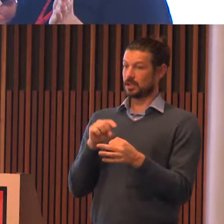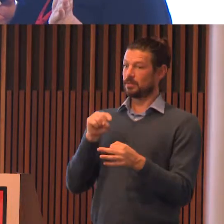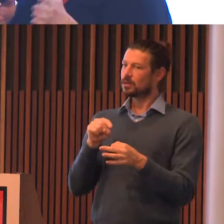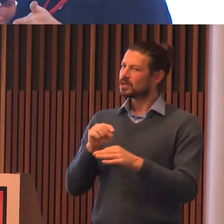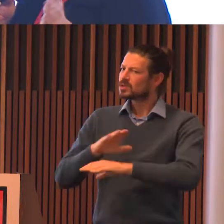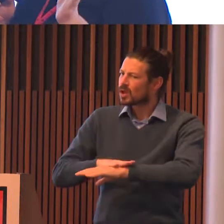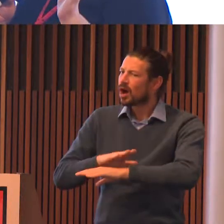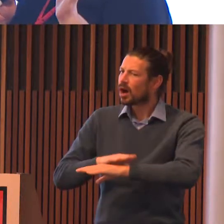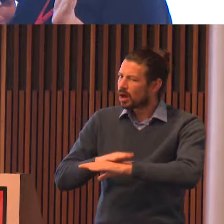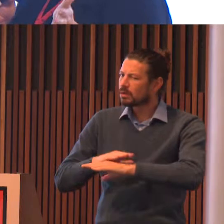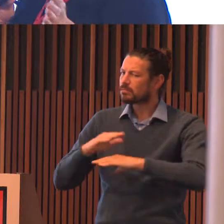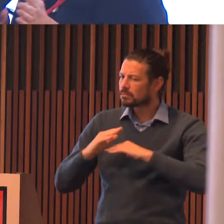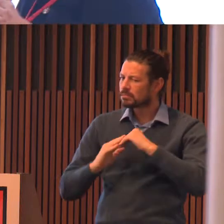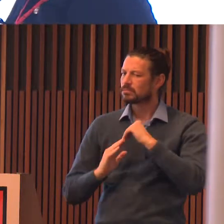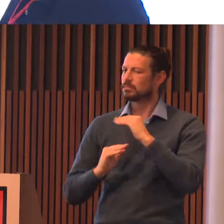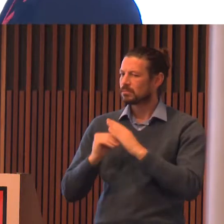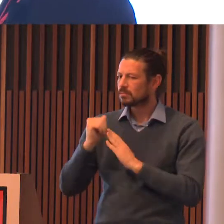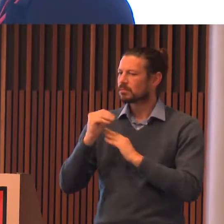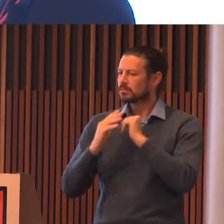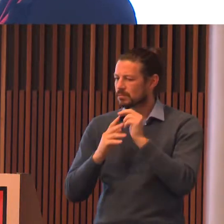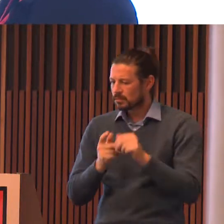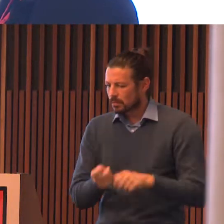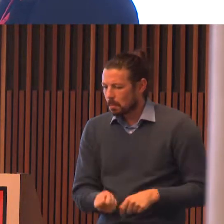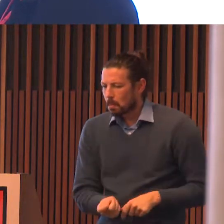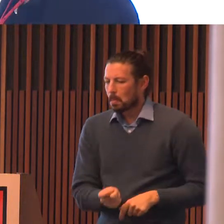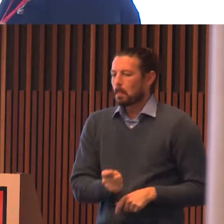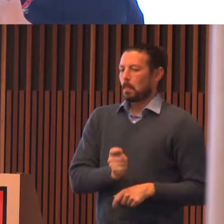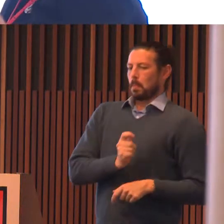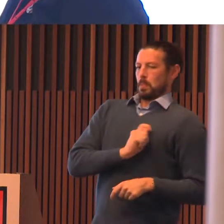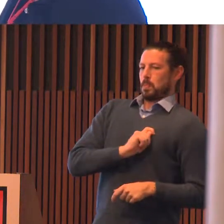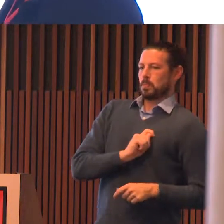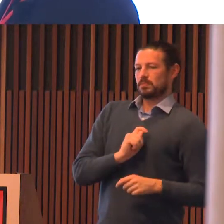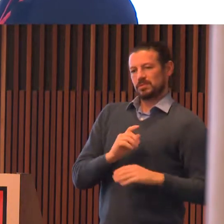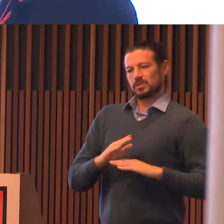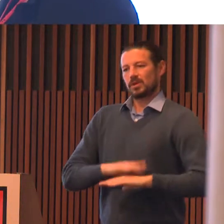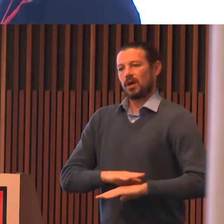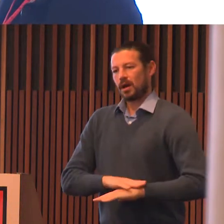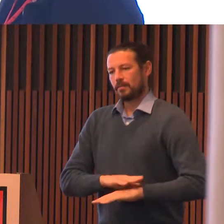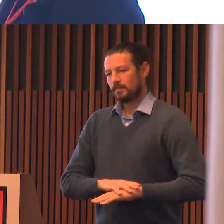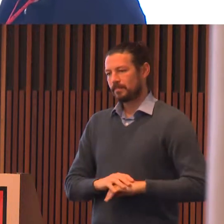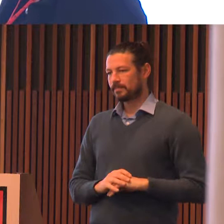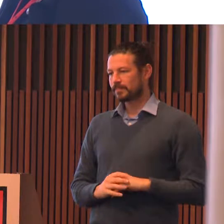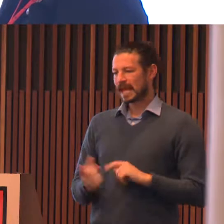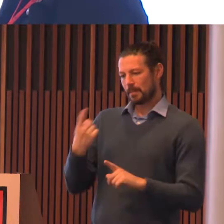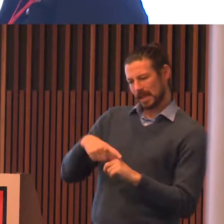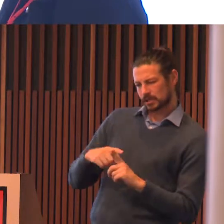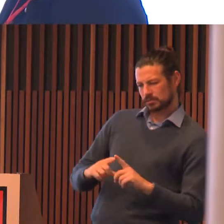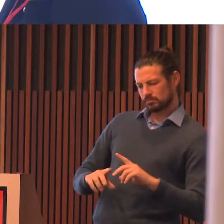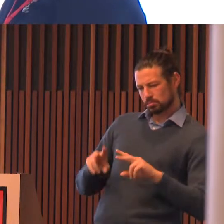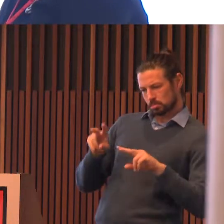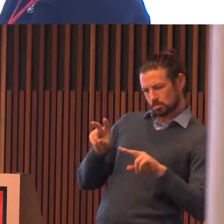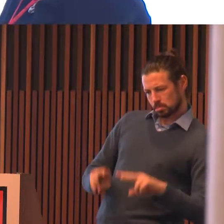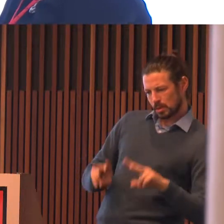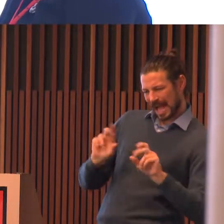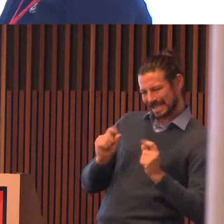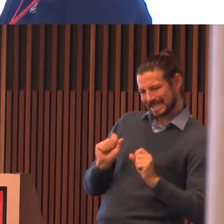takes time to build, and it takes time to build trust. Takes time to understand about a person's life. It